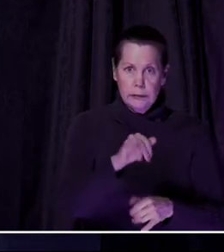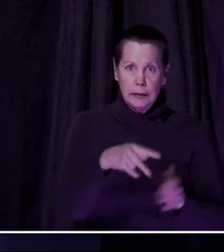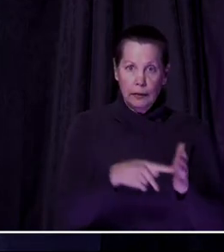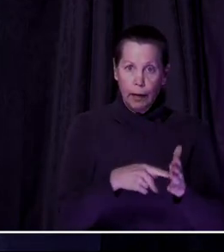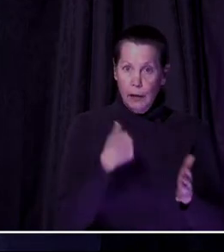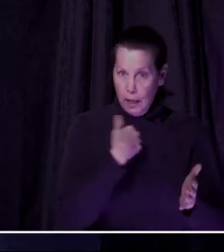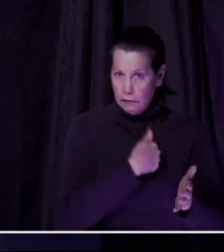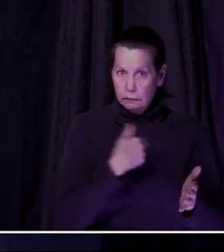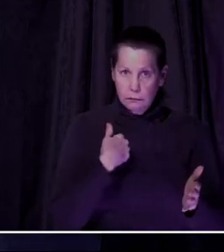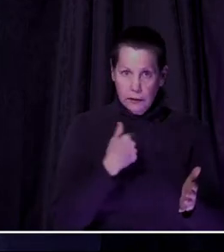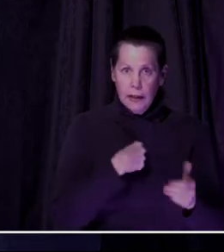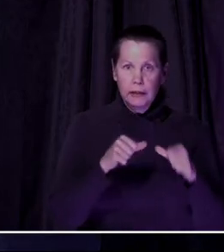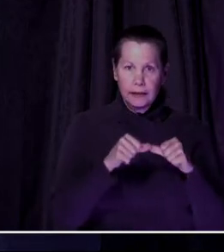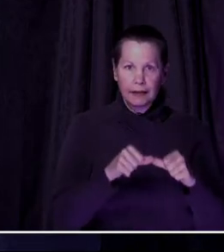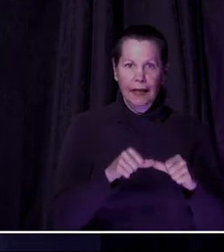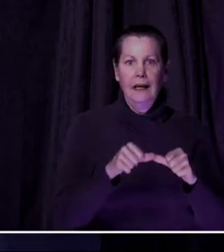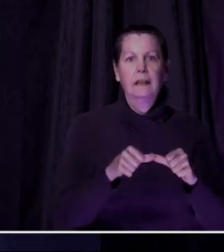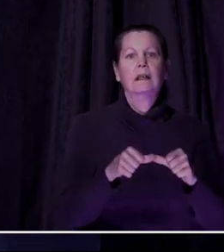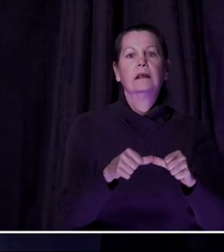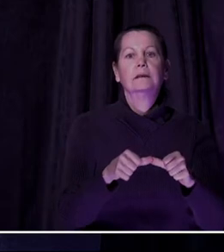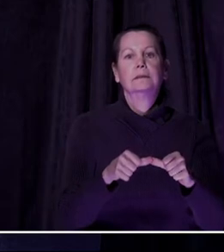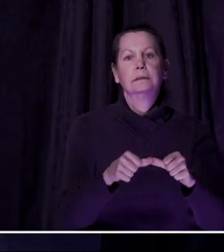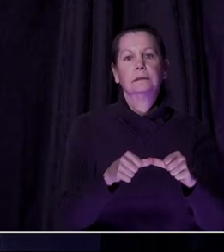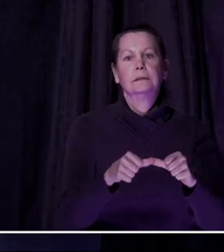us, stand